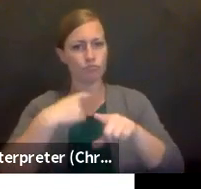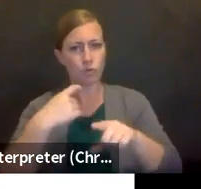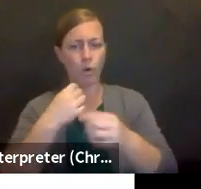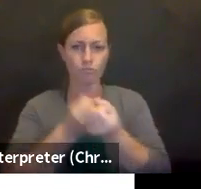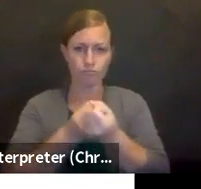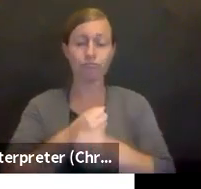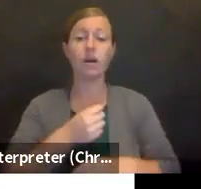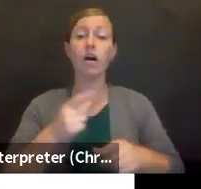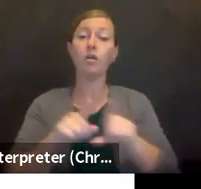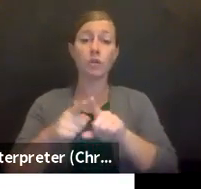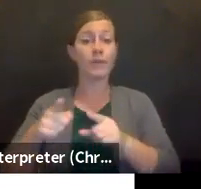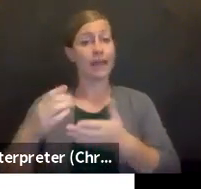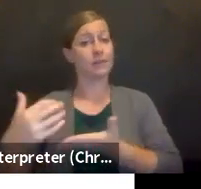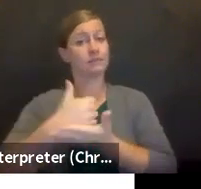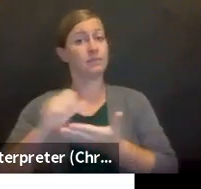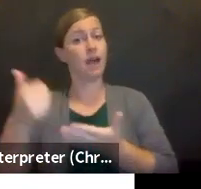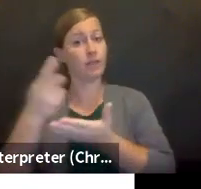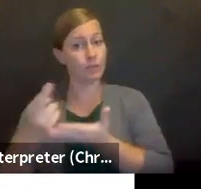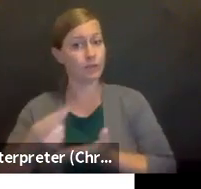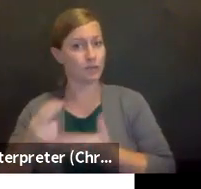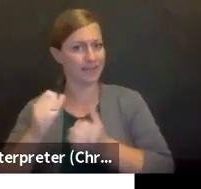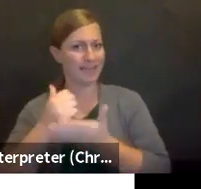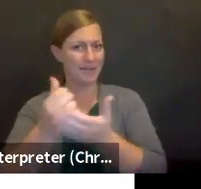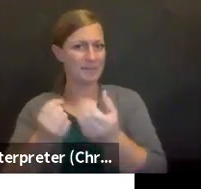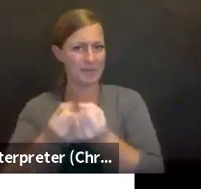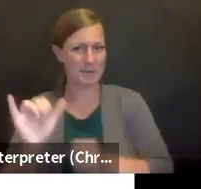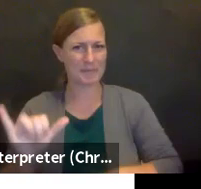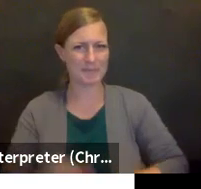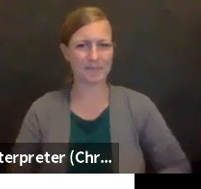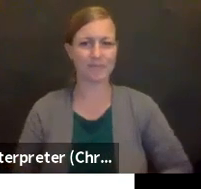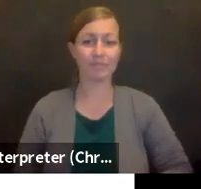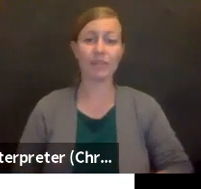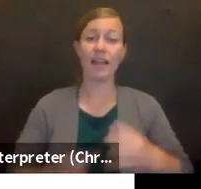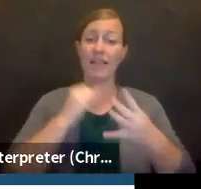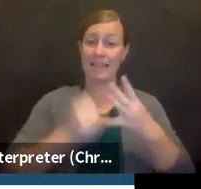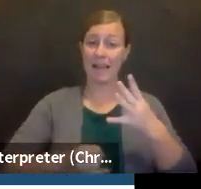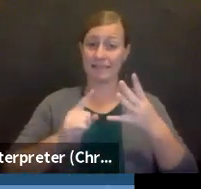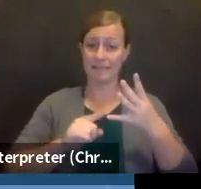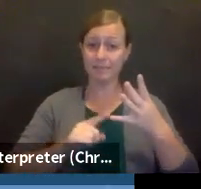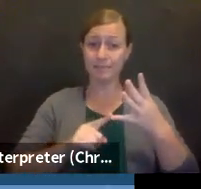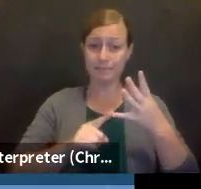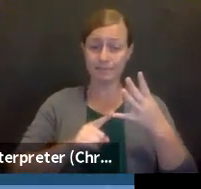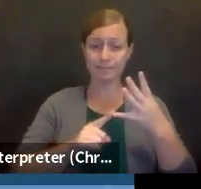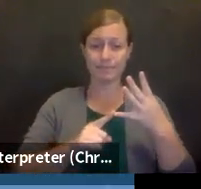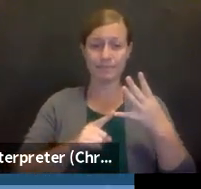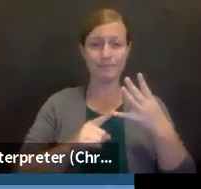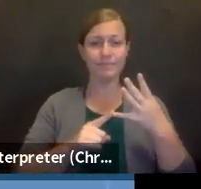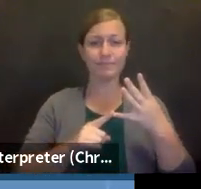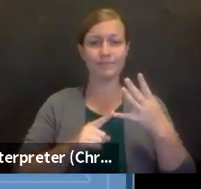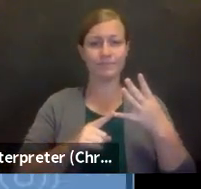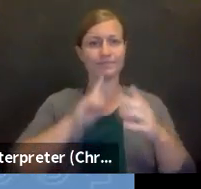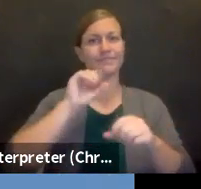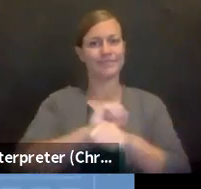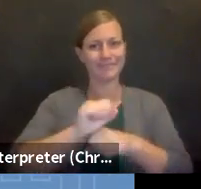other resources to help support you as well. And the last one, which I will click on, is the actual